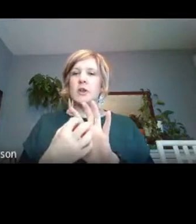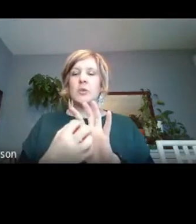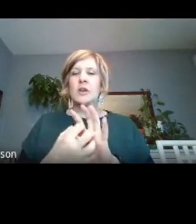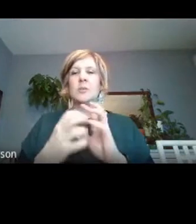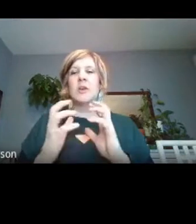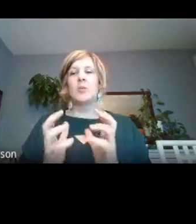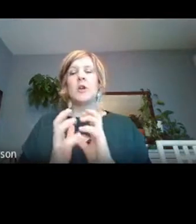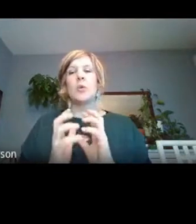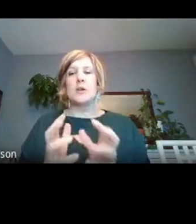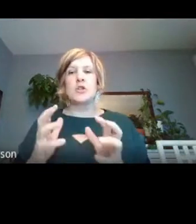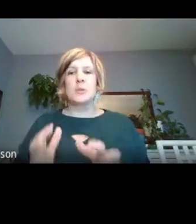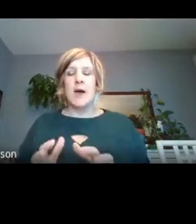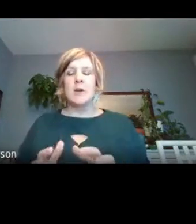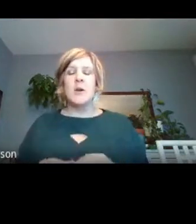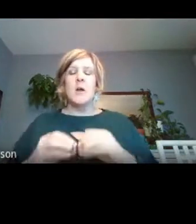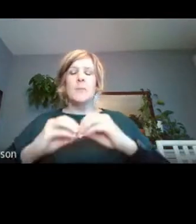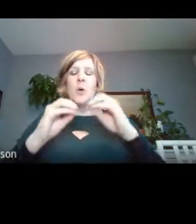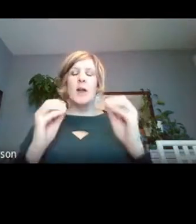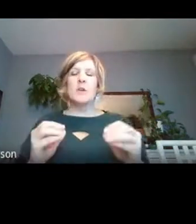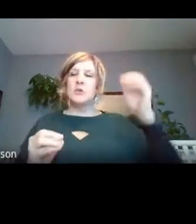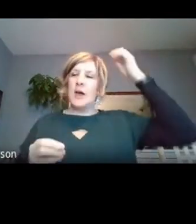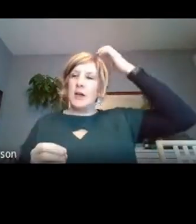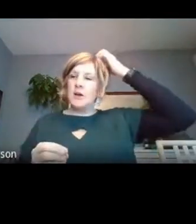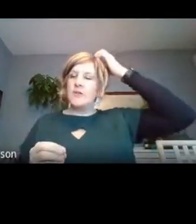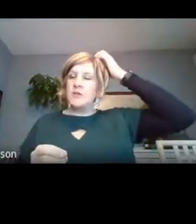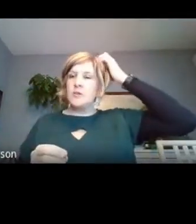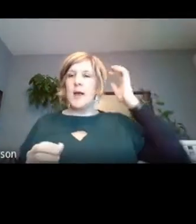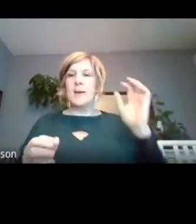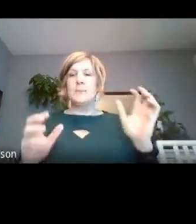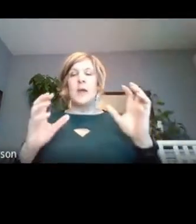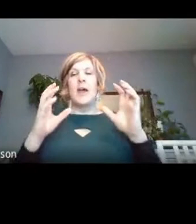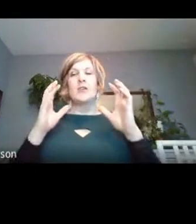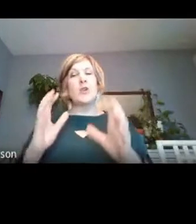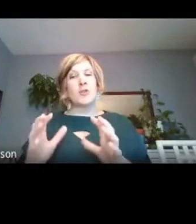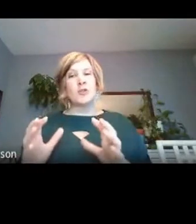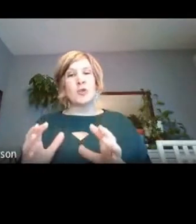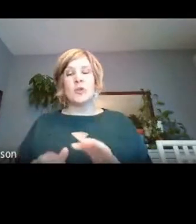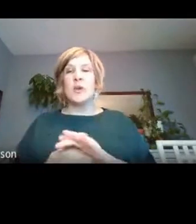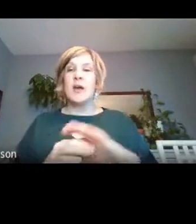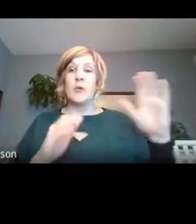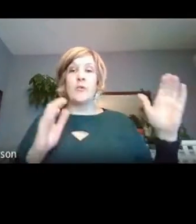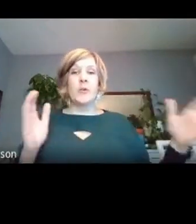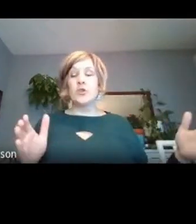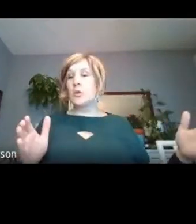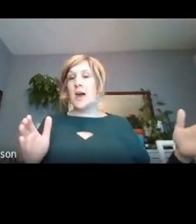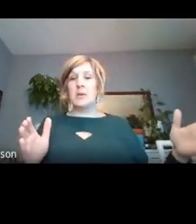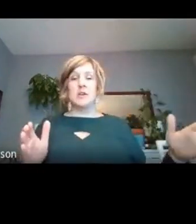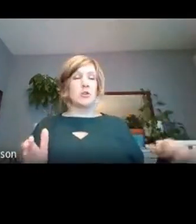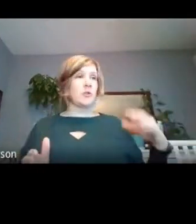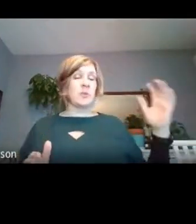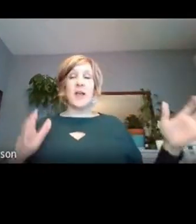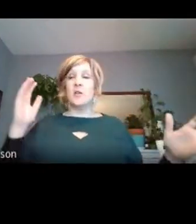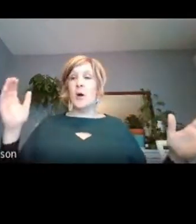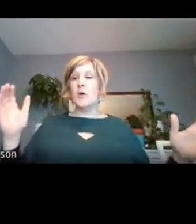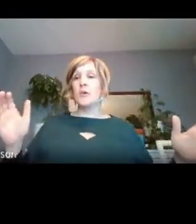are you doing through these because we know relationships matter so how do we do that in an effective way and it's not the tools we have virtual academy